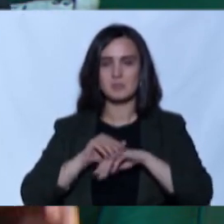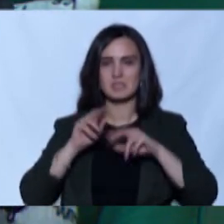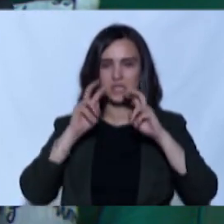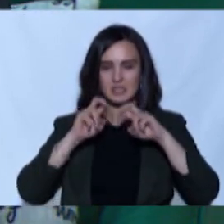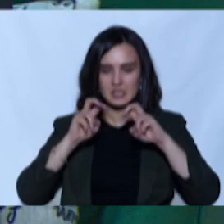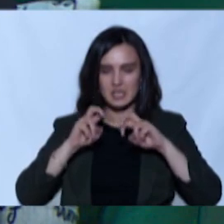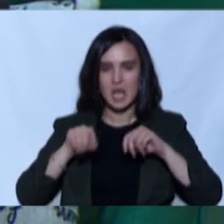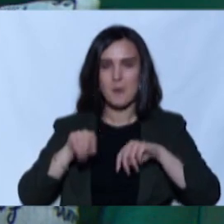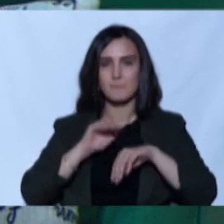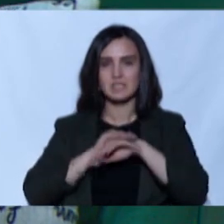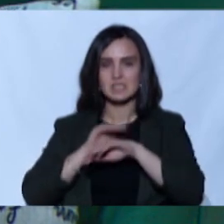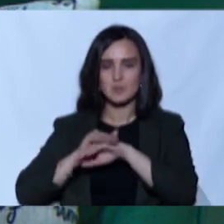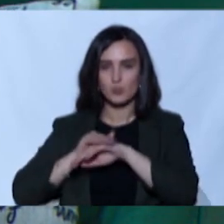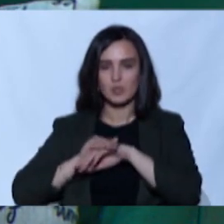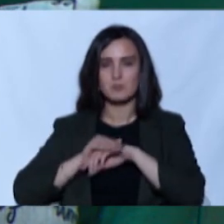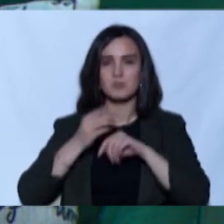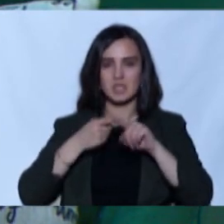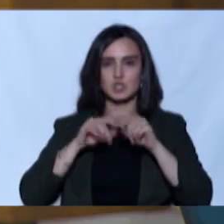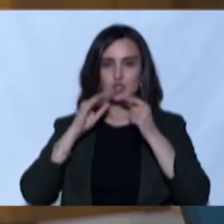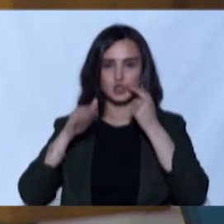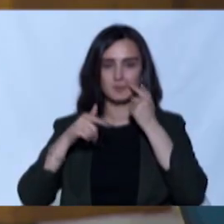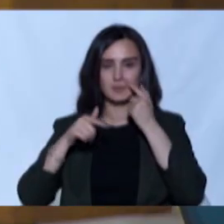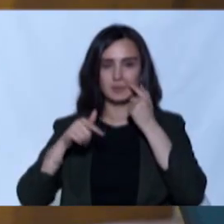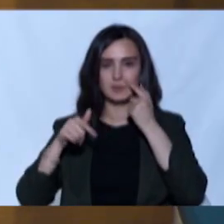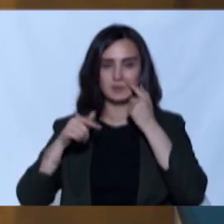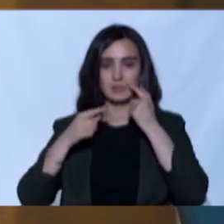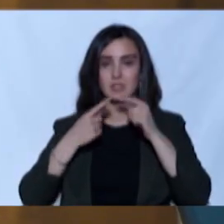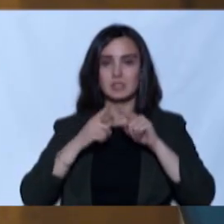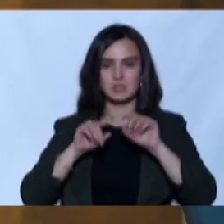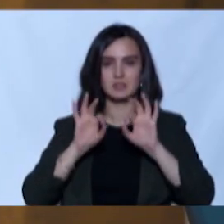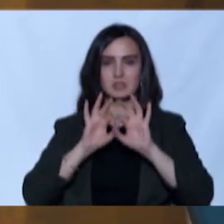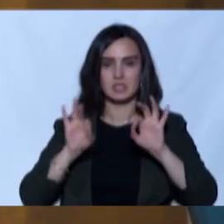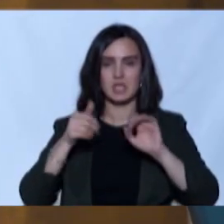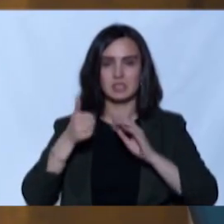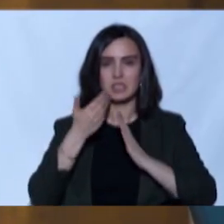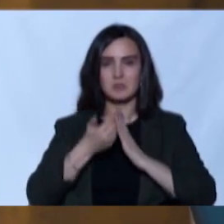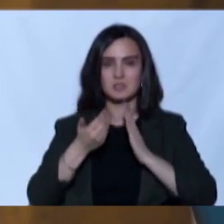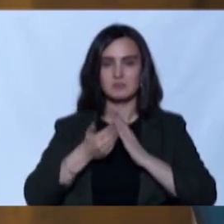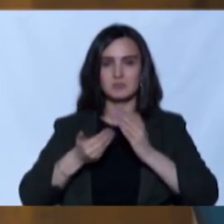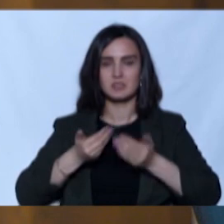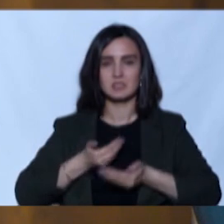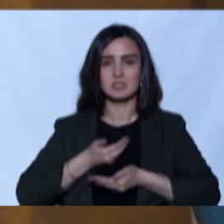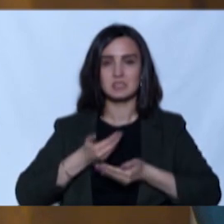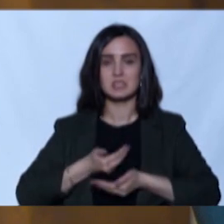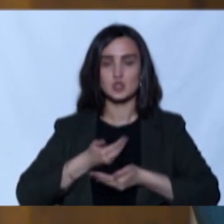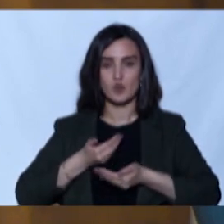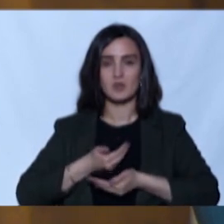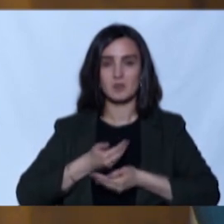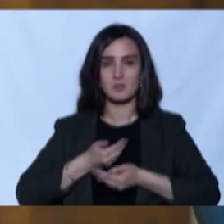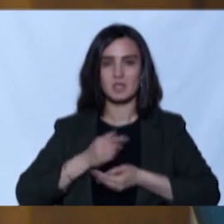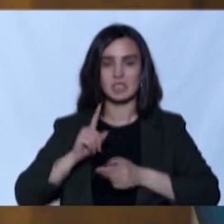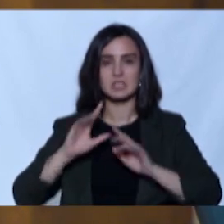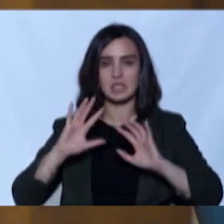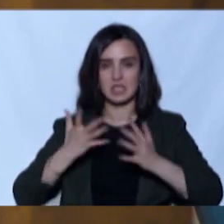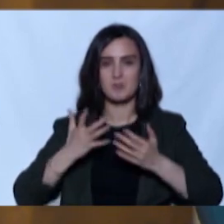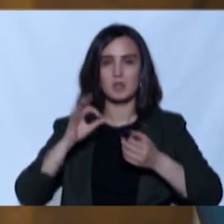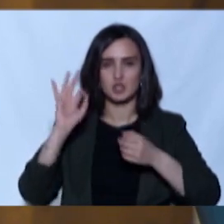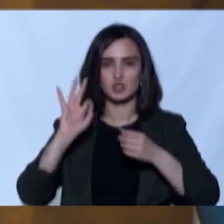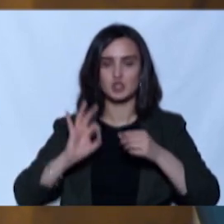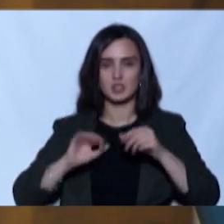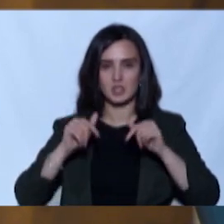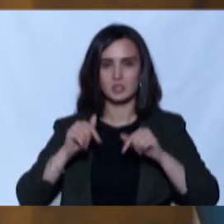these samples, and etc. That's a great example of life imitating art, which happens often enough